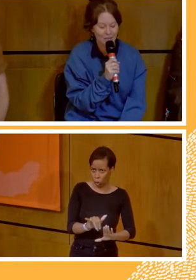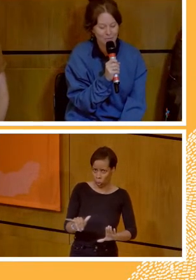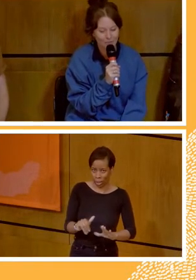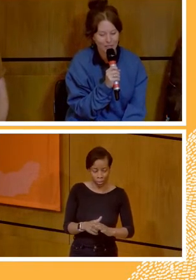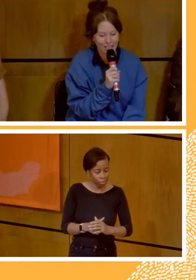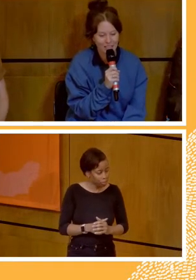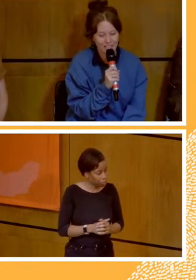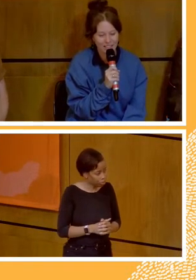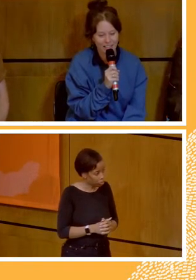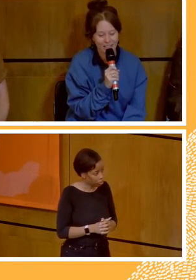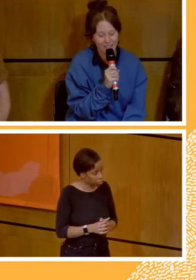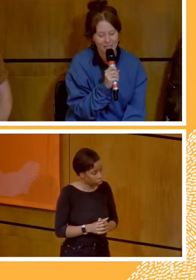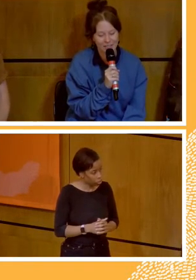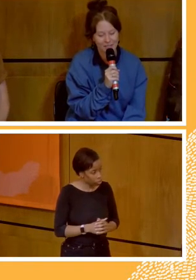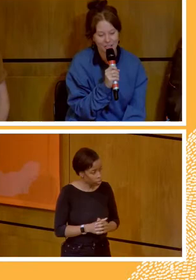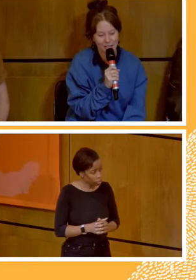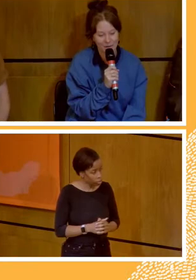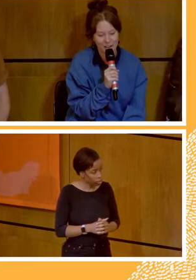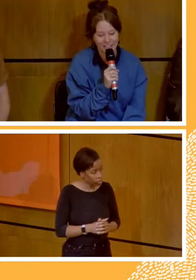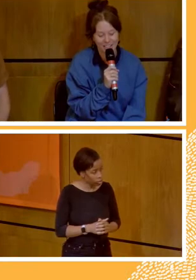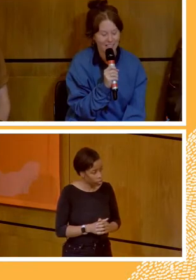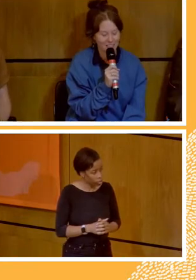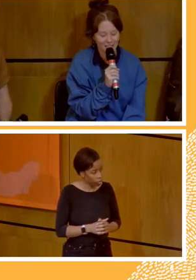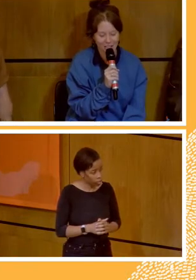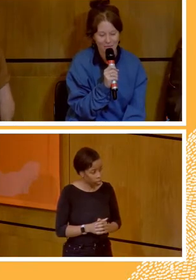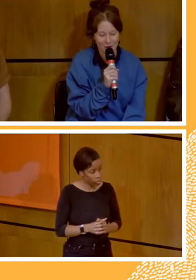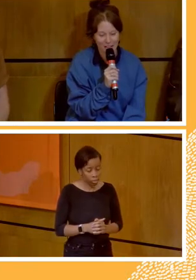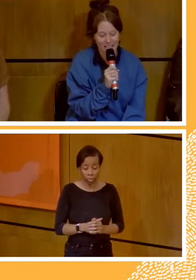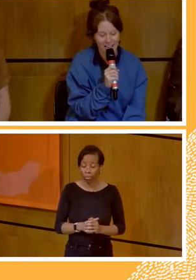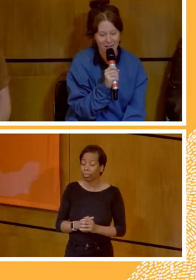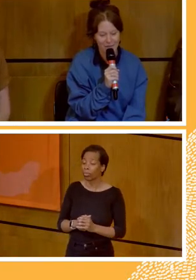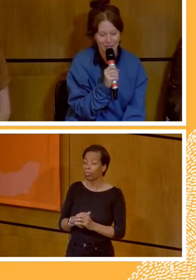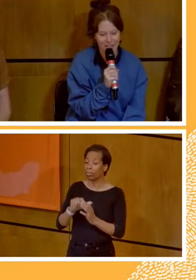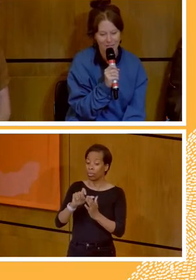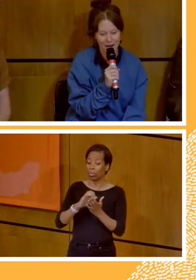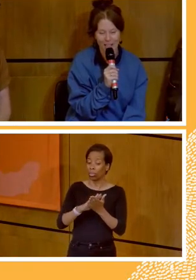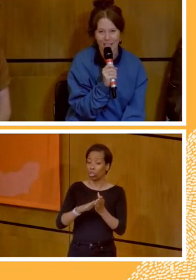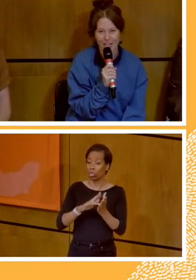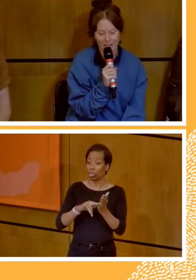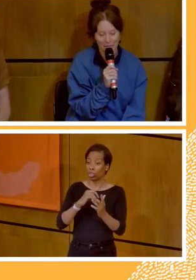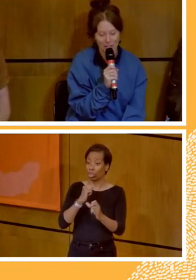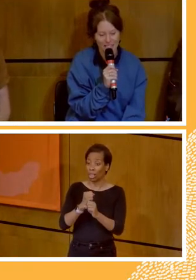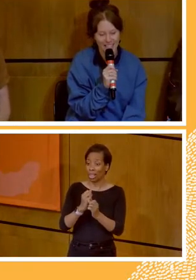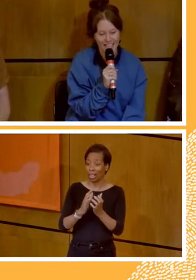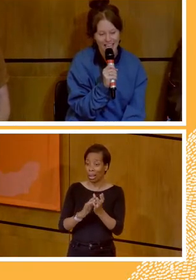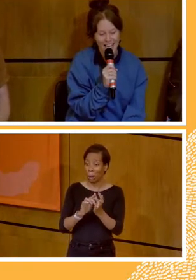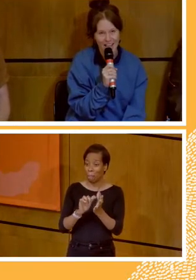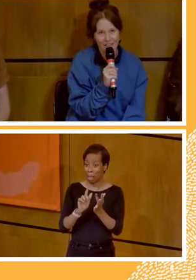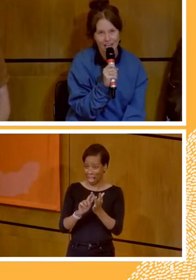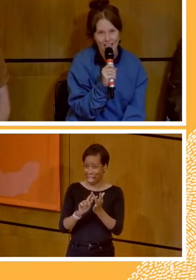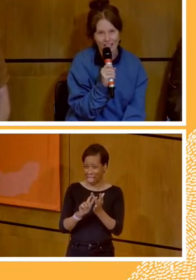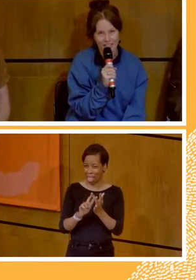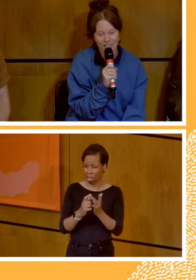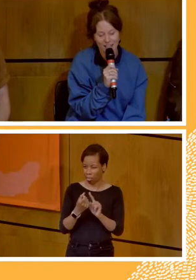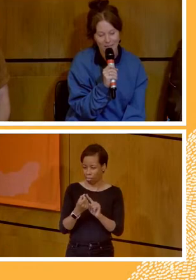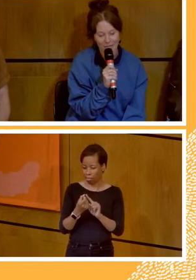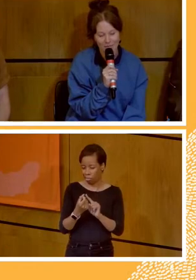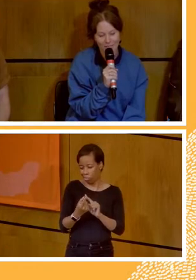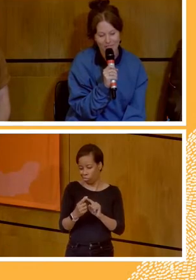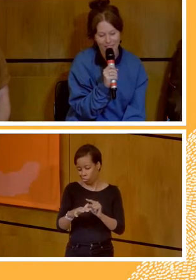with, that's Chiang Mai, just outside of Chiang Mai, in the Pakenyao community, and that